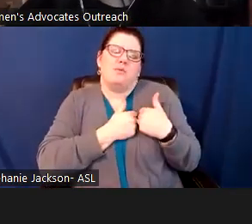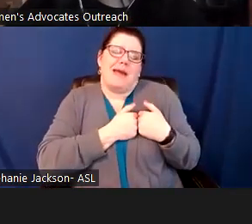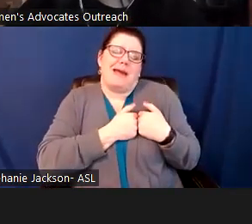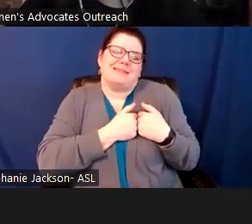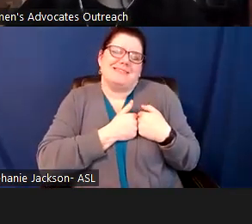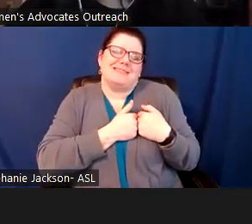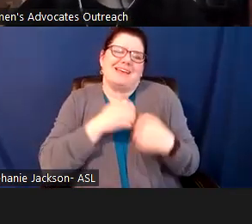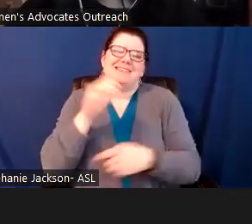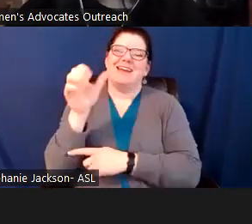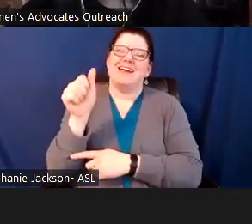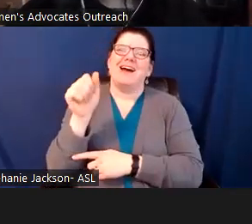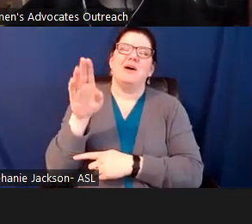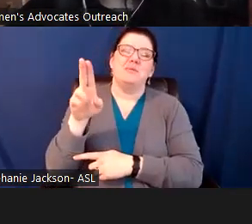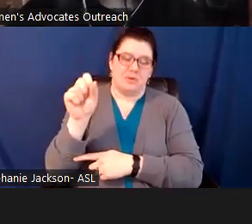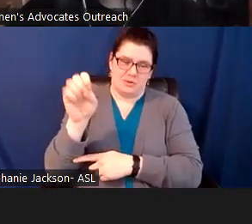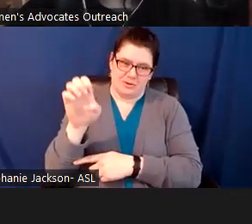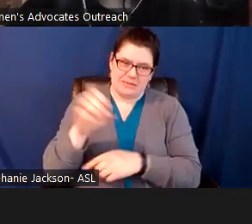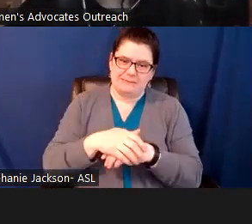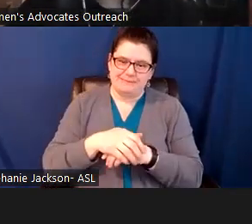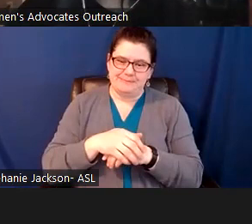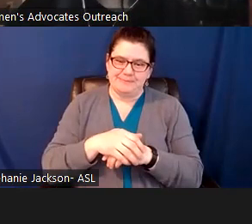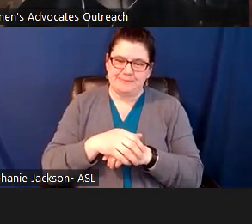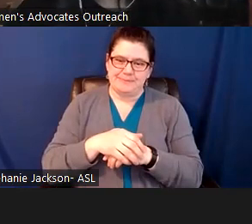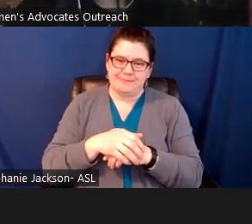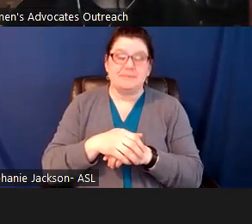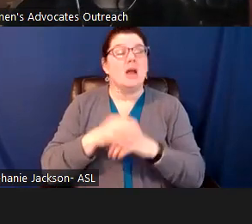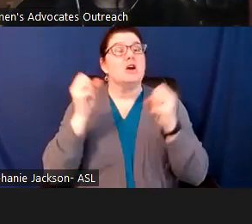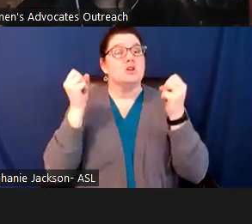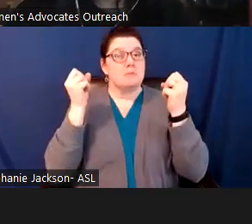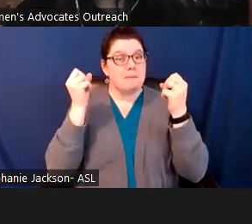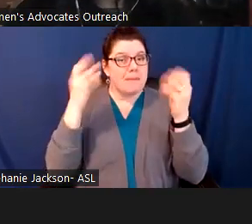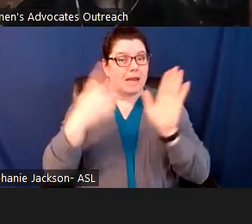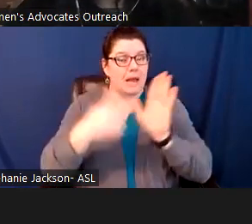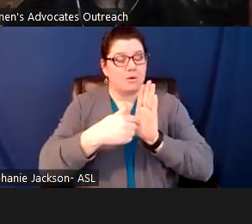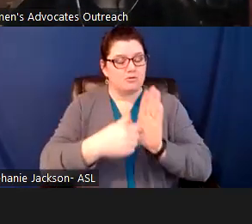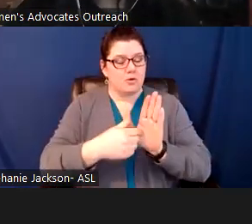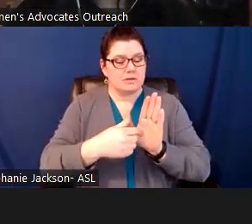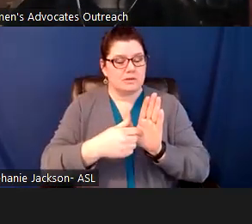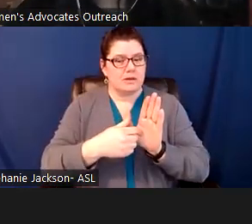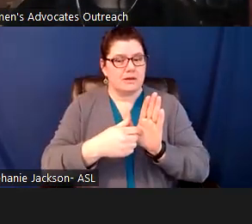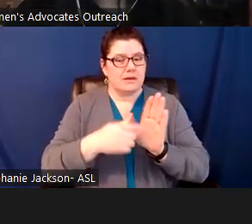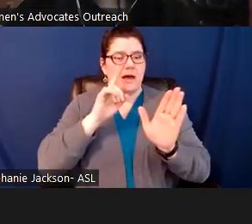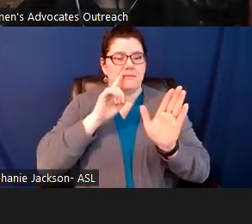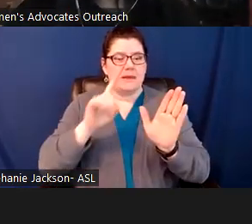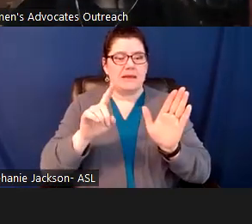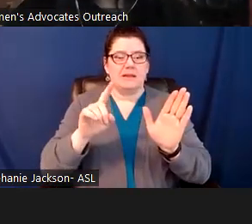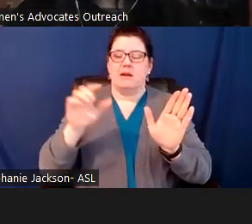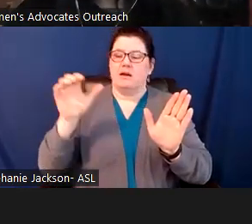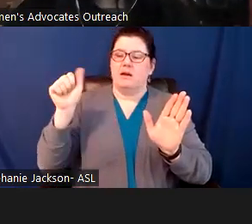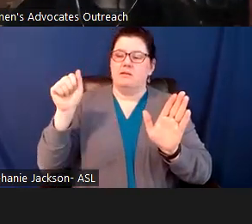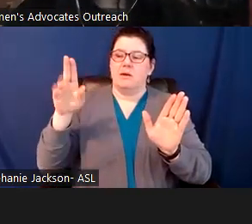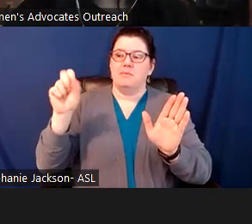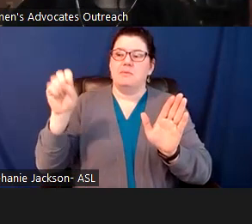abuse. So there are many media portrayals of being abused, of abuse being